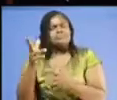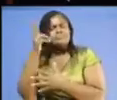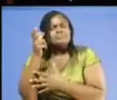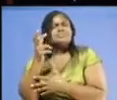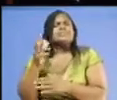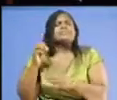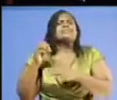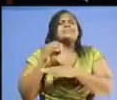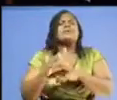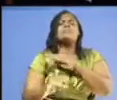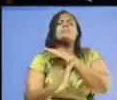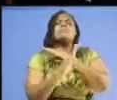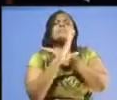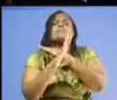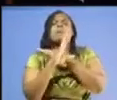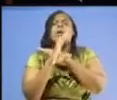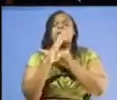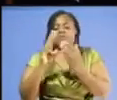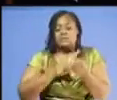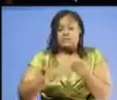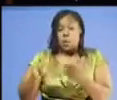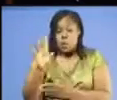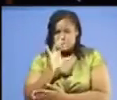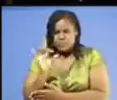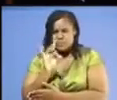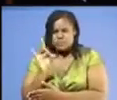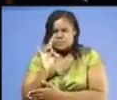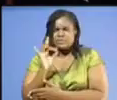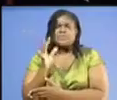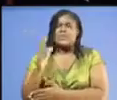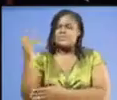to buffet him. In verse 8, he said,